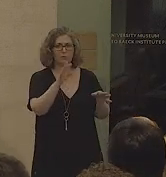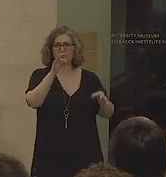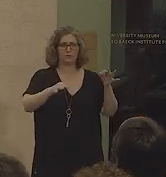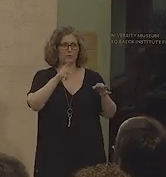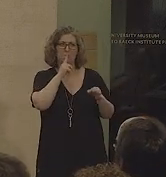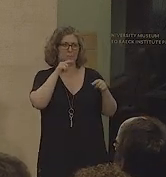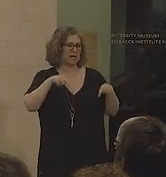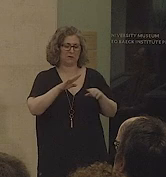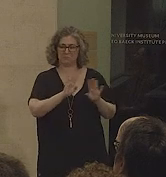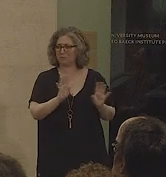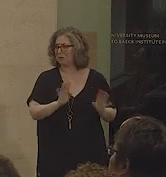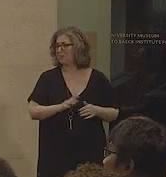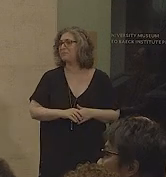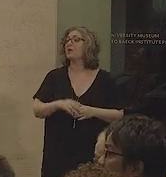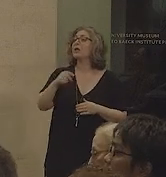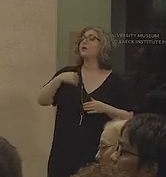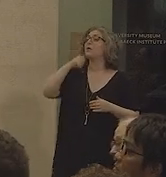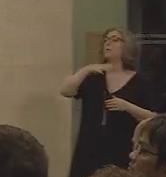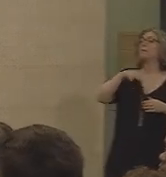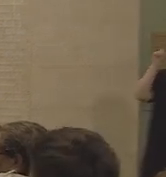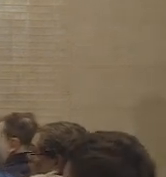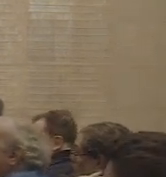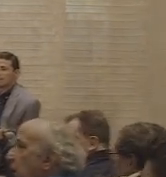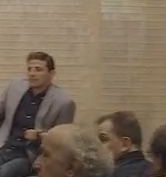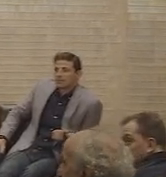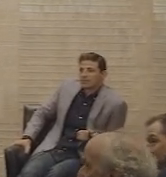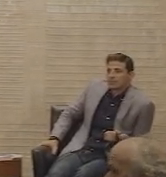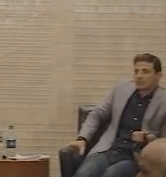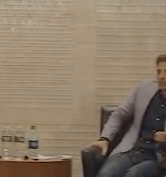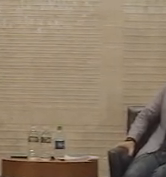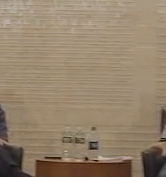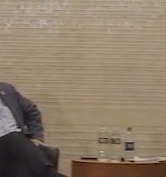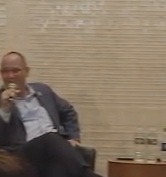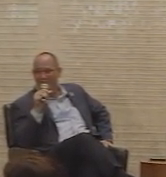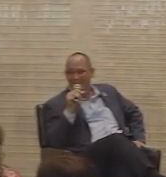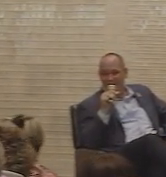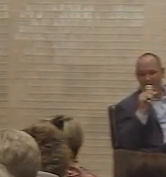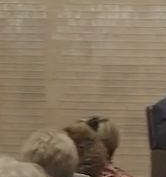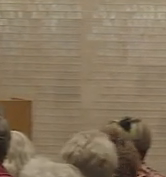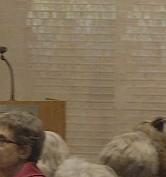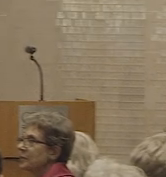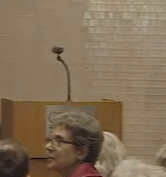non-judgmental here. Young lady in the back. Oh, thank you for calling me young. I'm a grandmother.